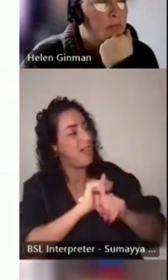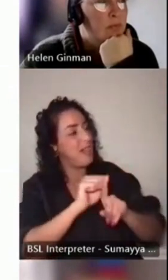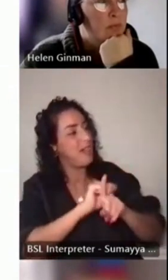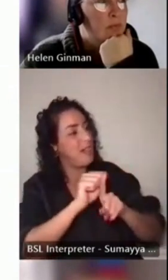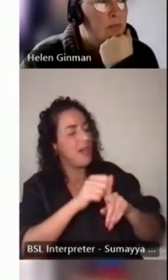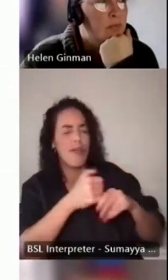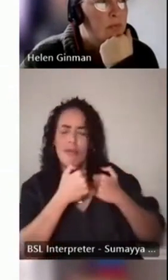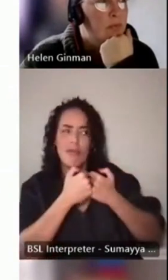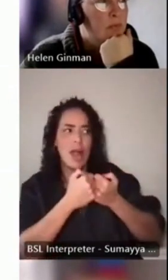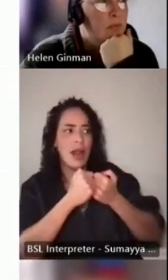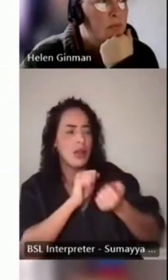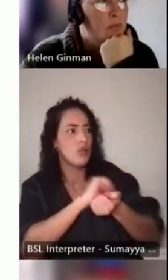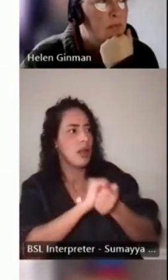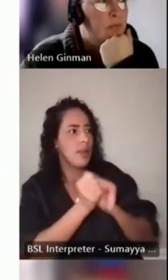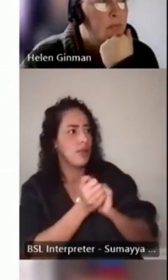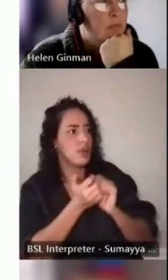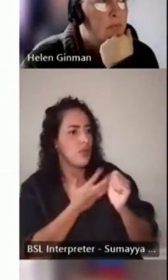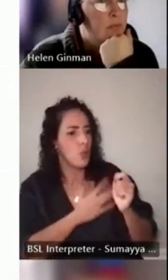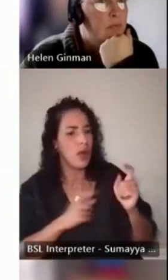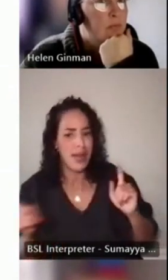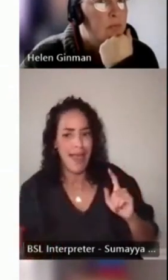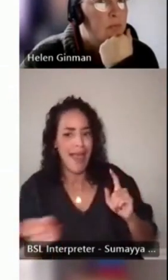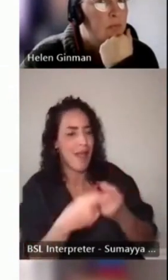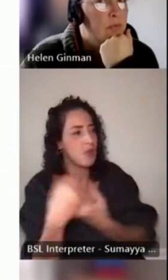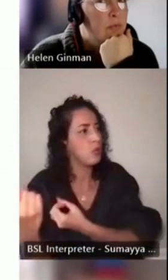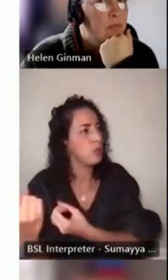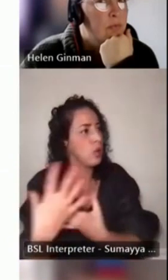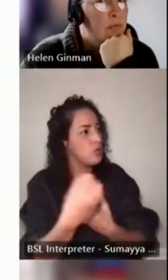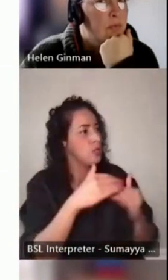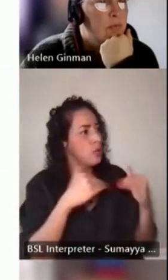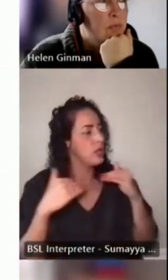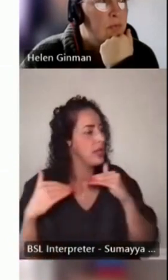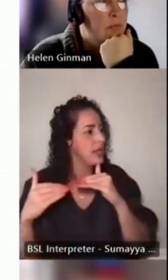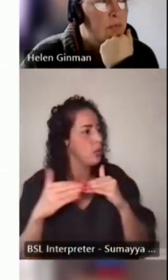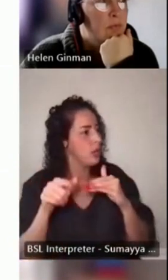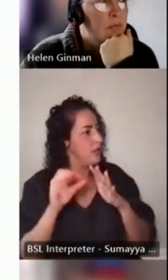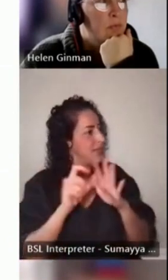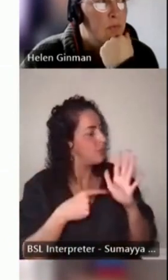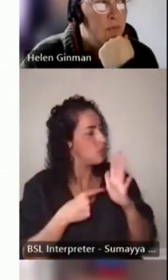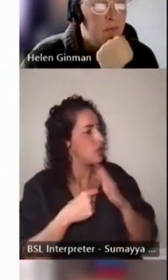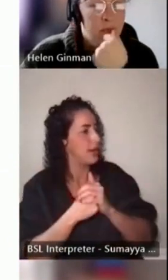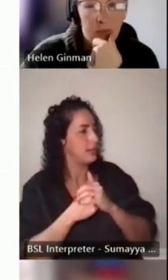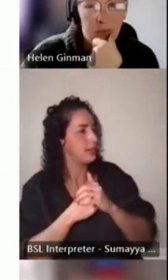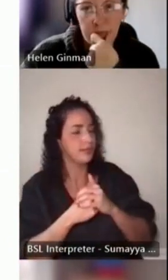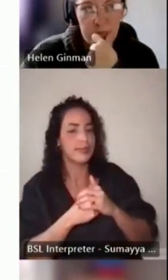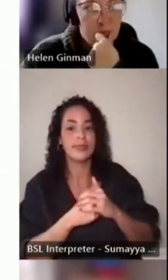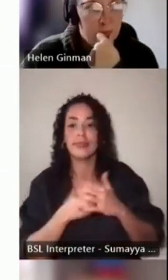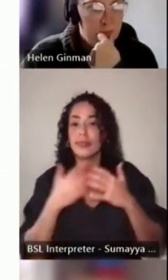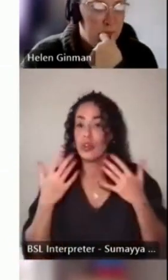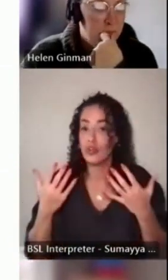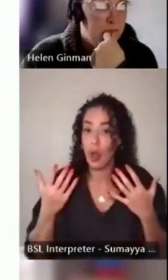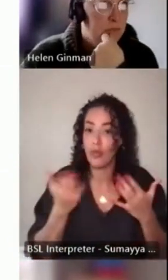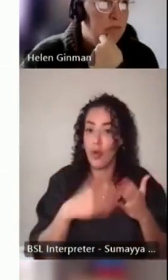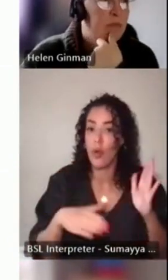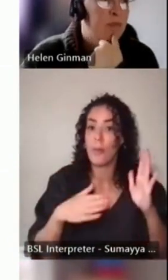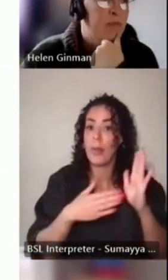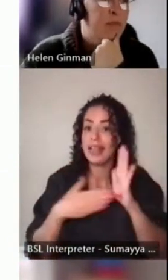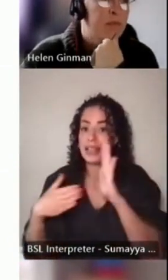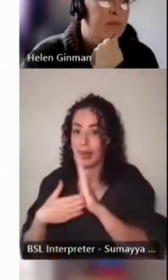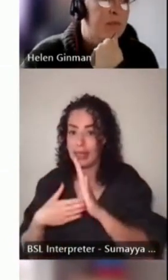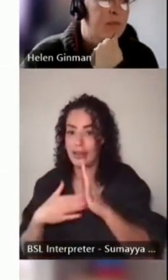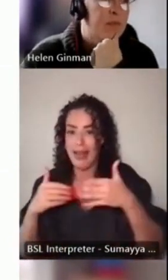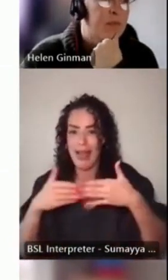collaboration and wants everyone to contribute equally to the project. So in the Mentimeter, I want you to put